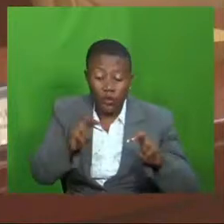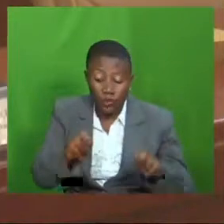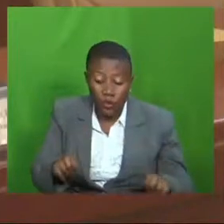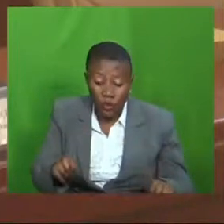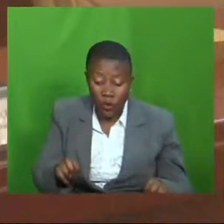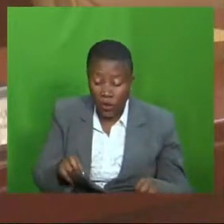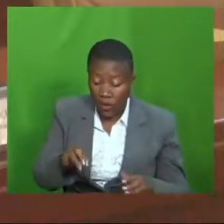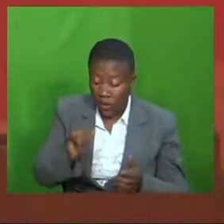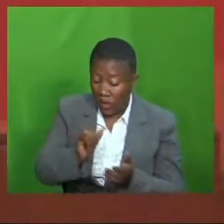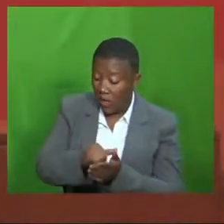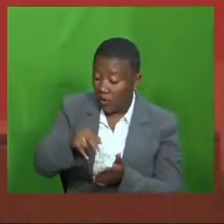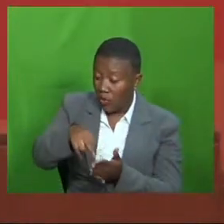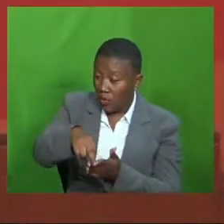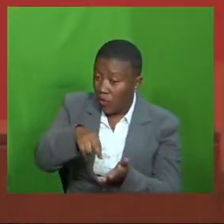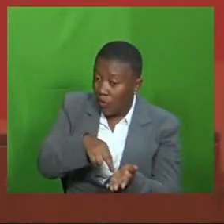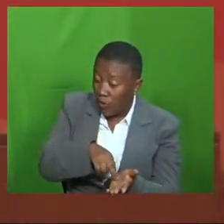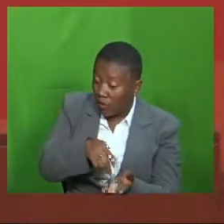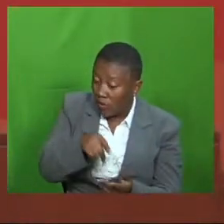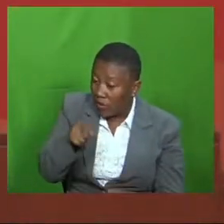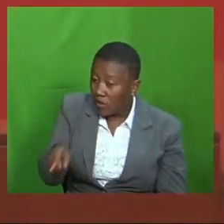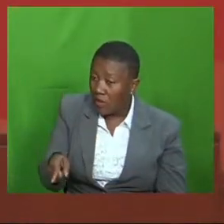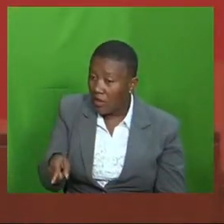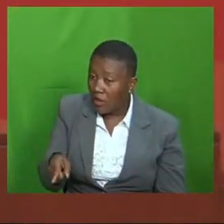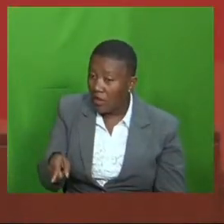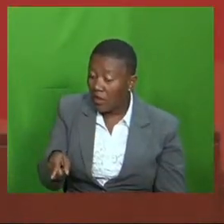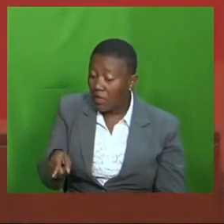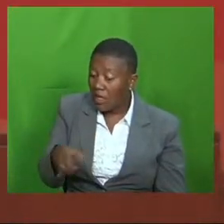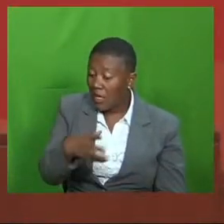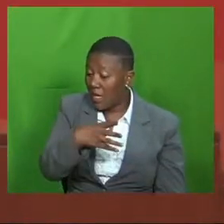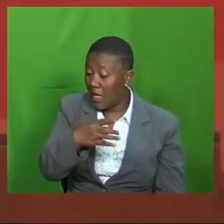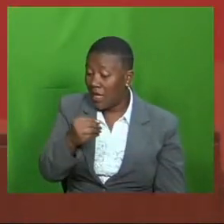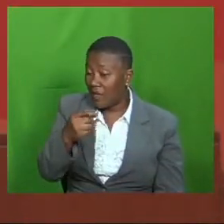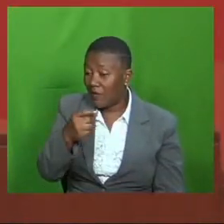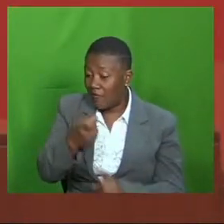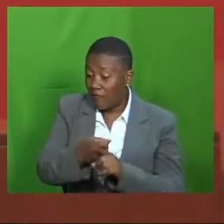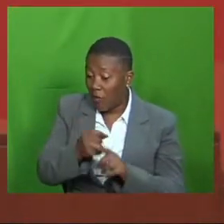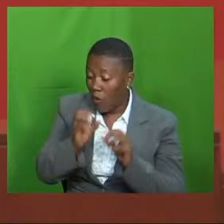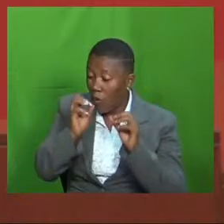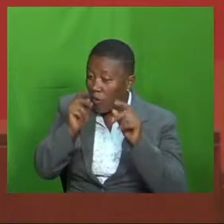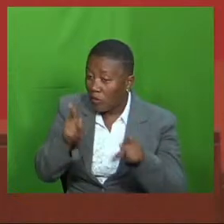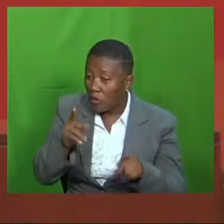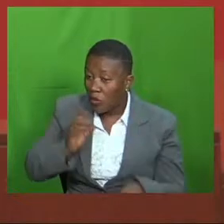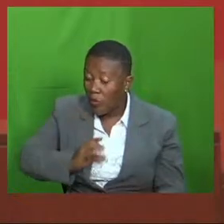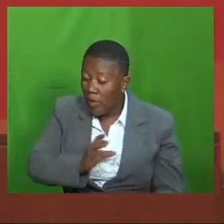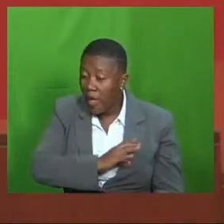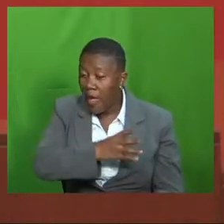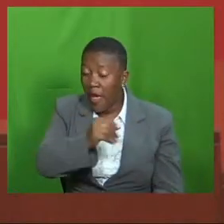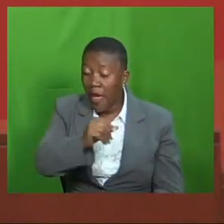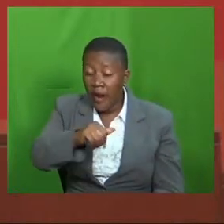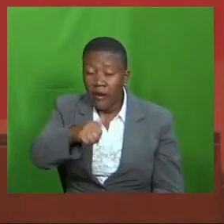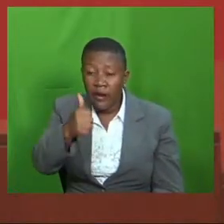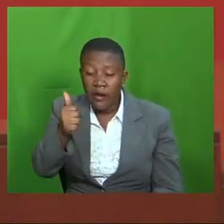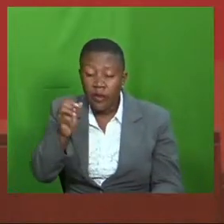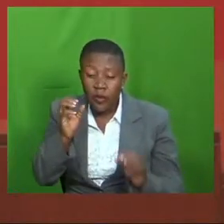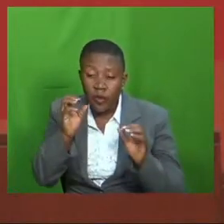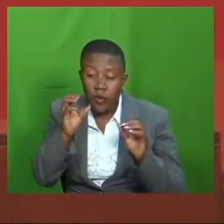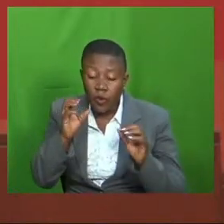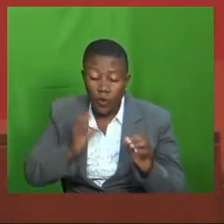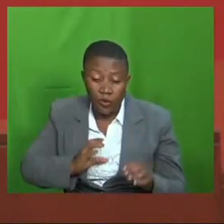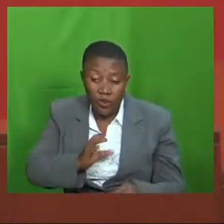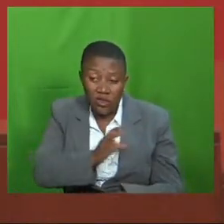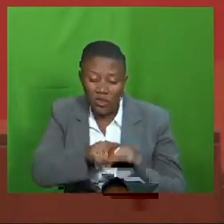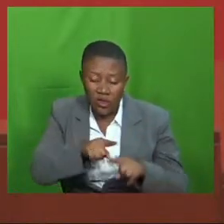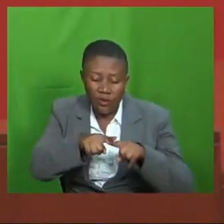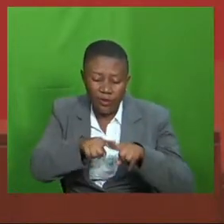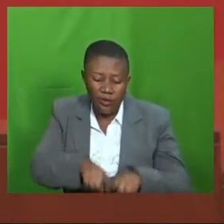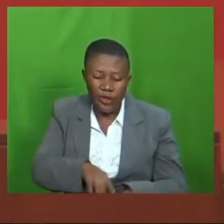the Committee of Privileges, just like any other committee, is subject to the consideration